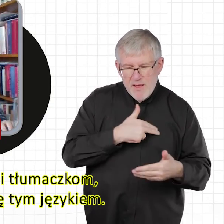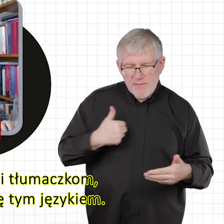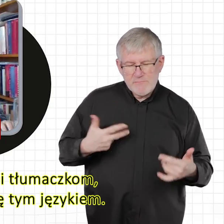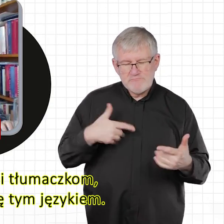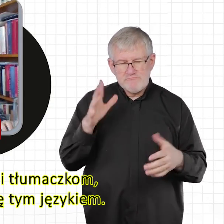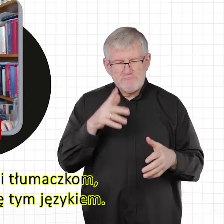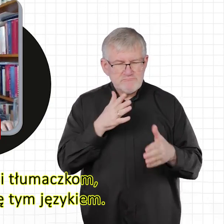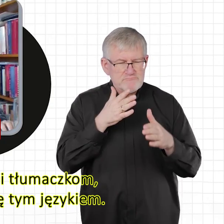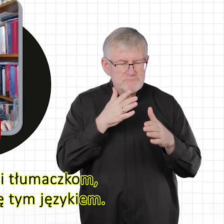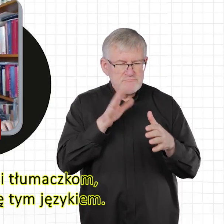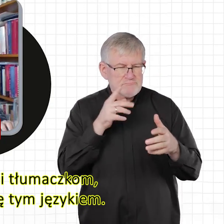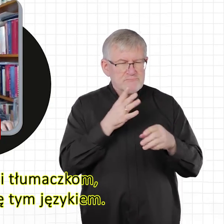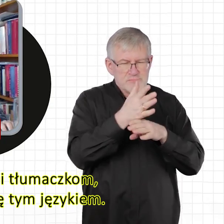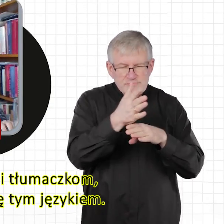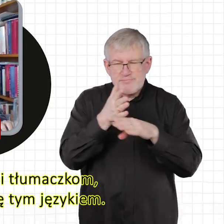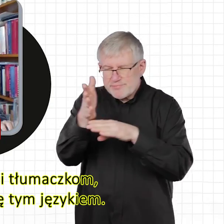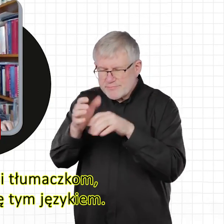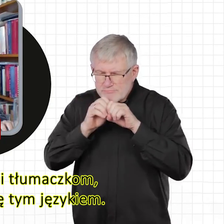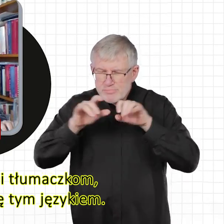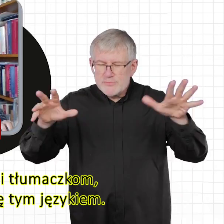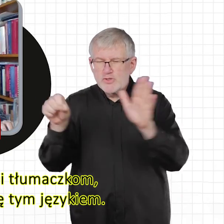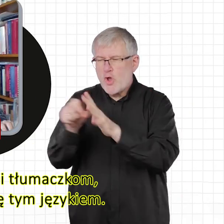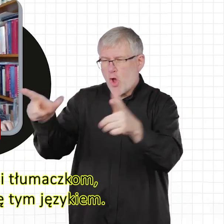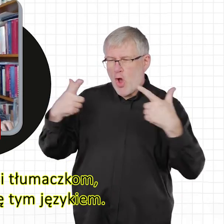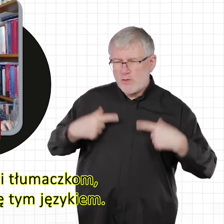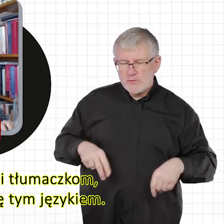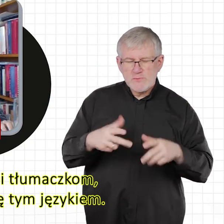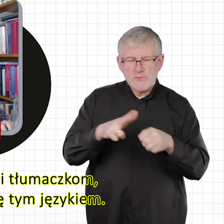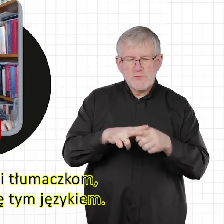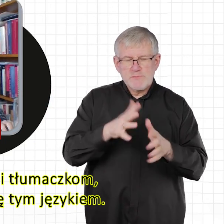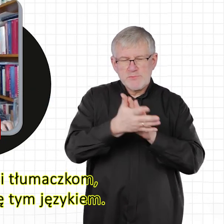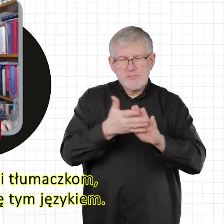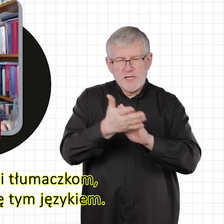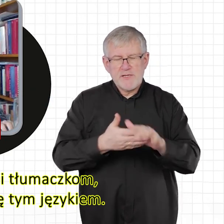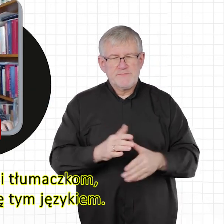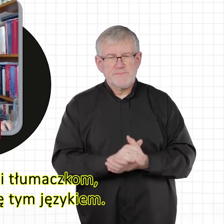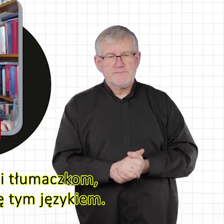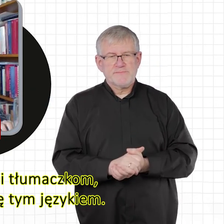people who are maybe not Polish speaker, but they are speaker of